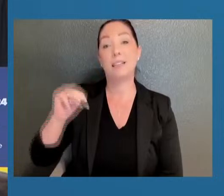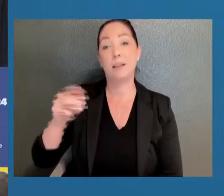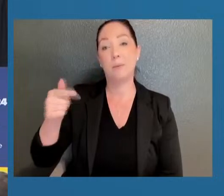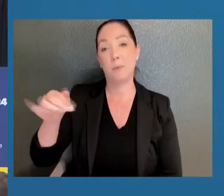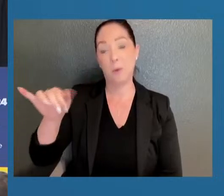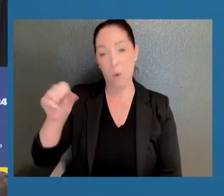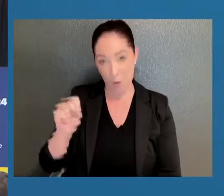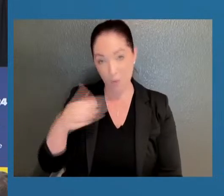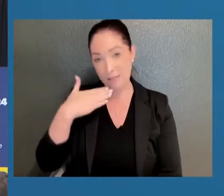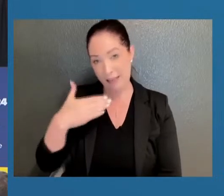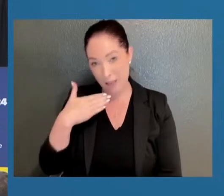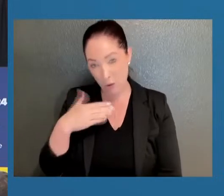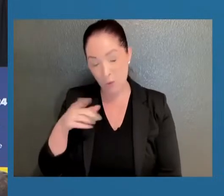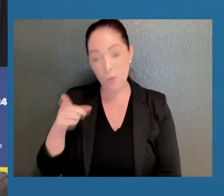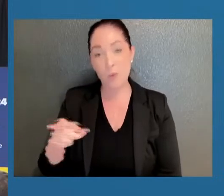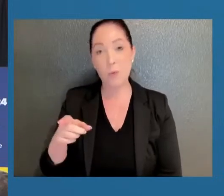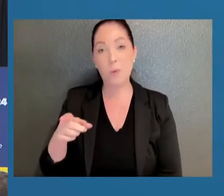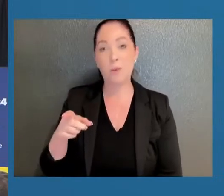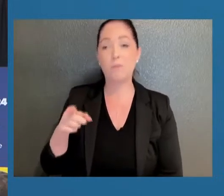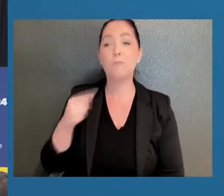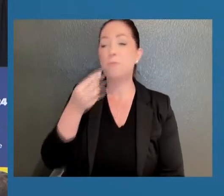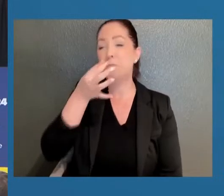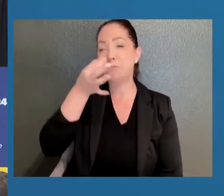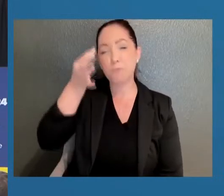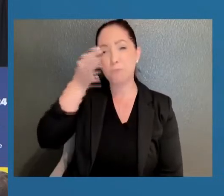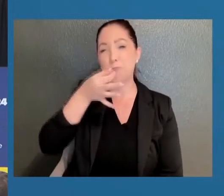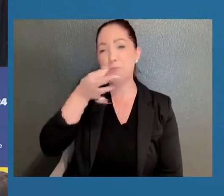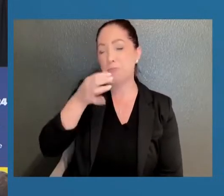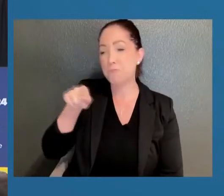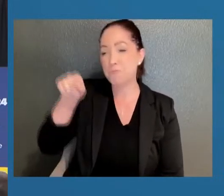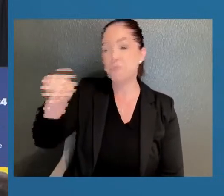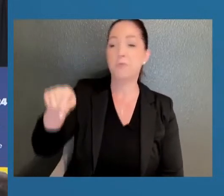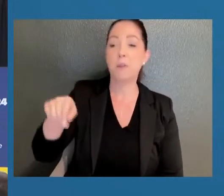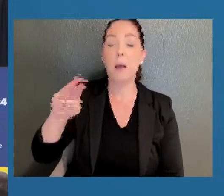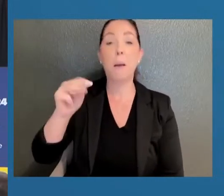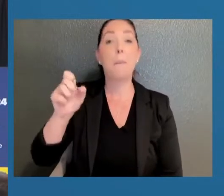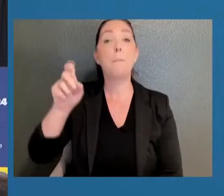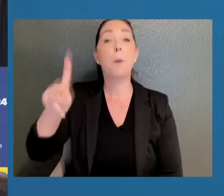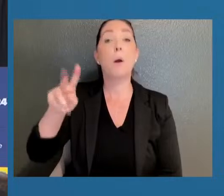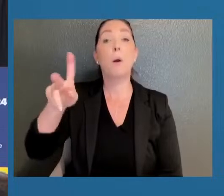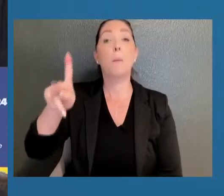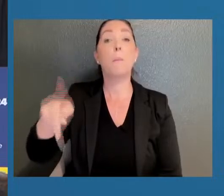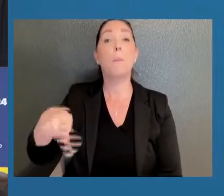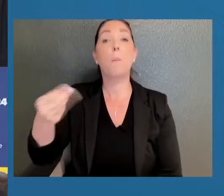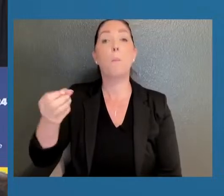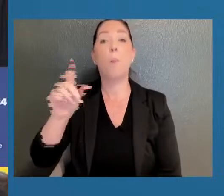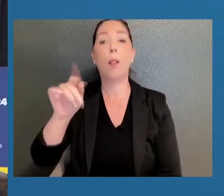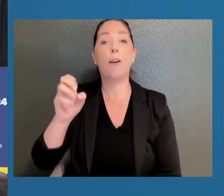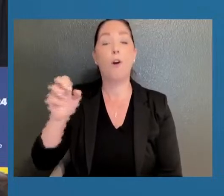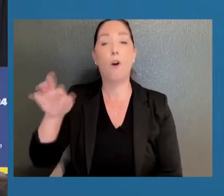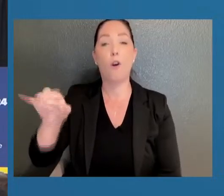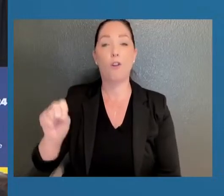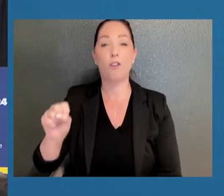Service. A neighbor down the road, County Executive Mark Polenkars. Thank you for joining us.